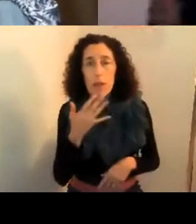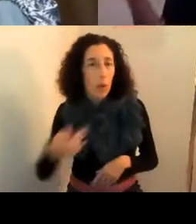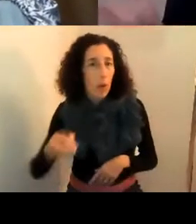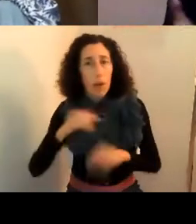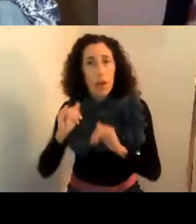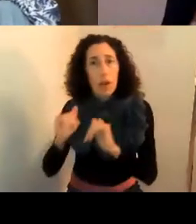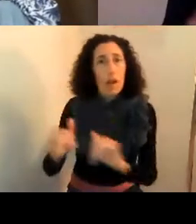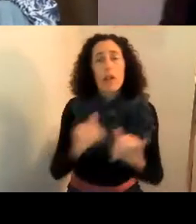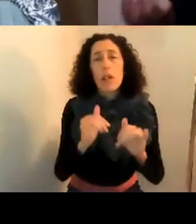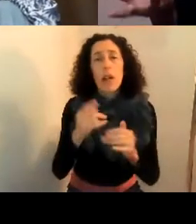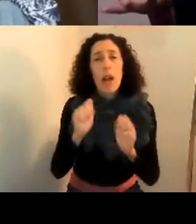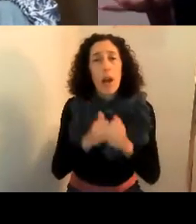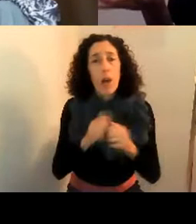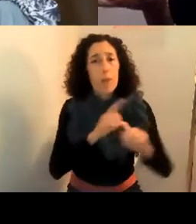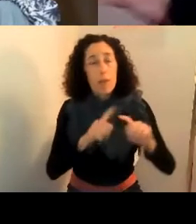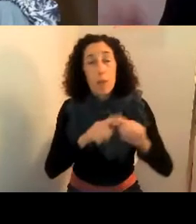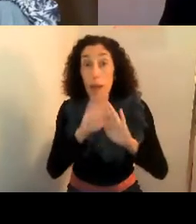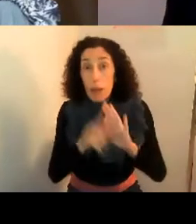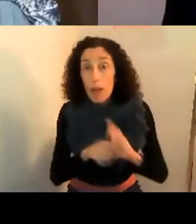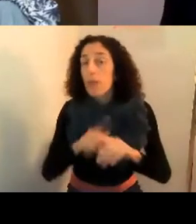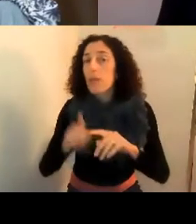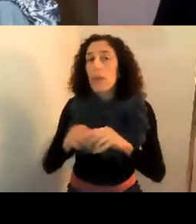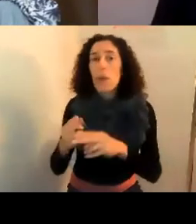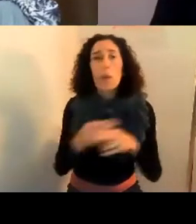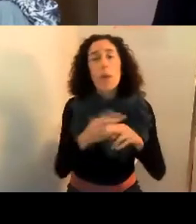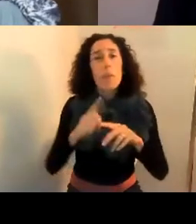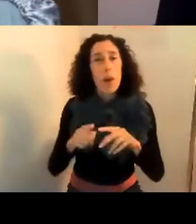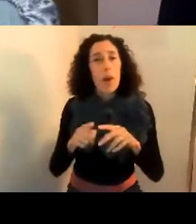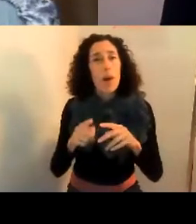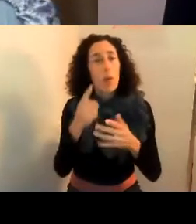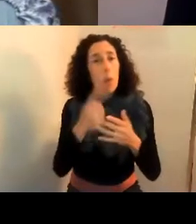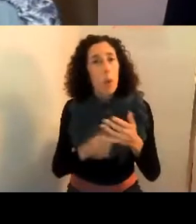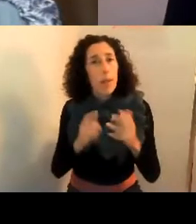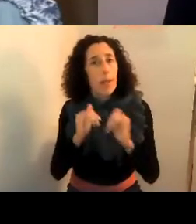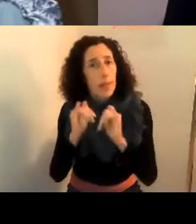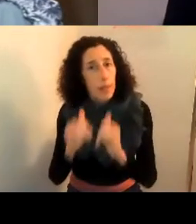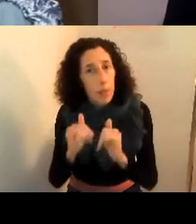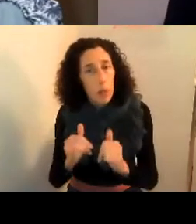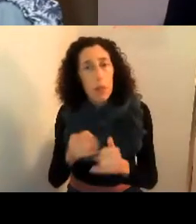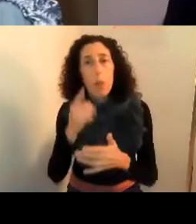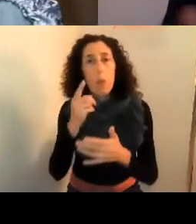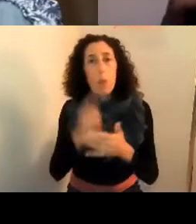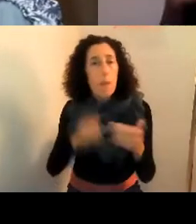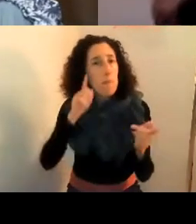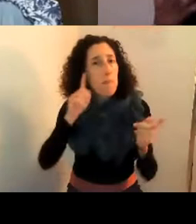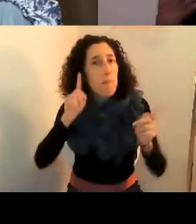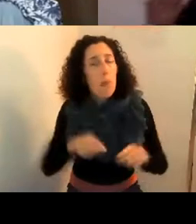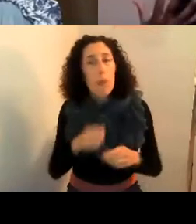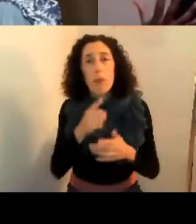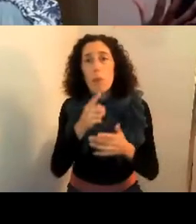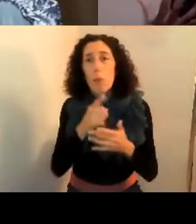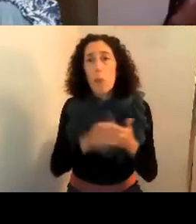it's open to all the panelists, but we're gonna start with you, Jafreen, to give your feedback on this, which is what are some examples